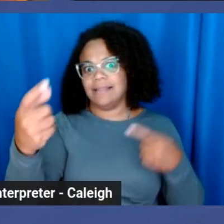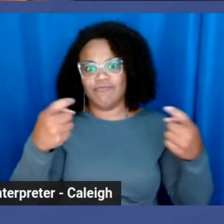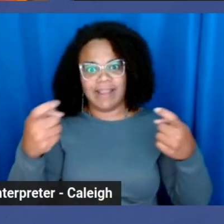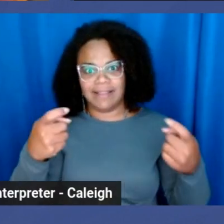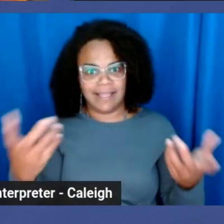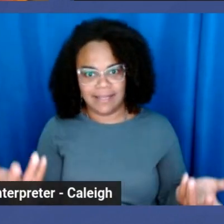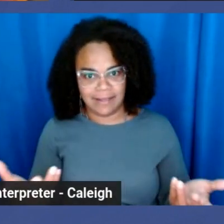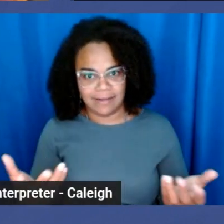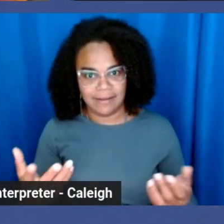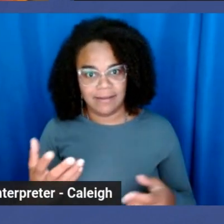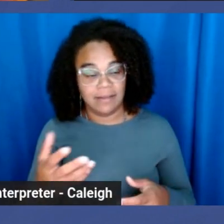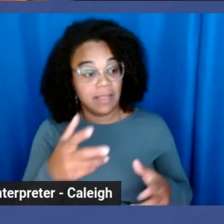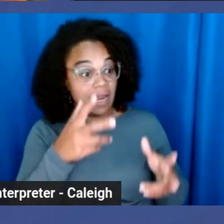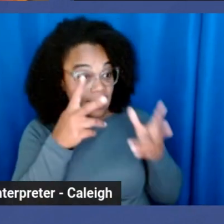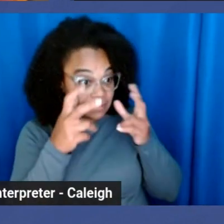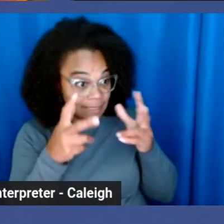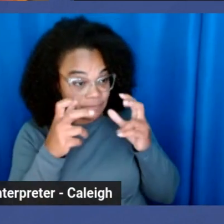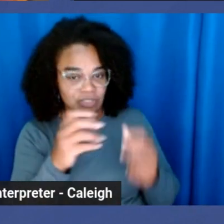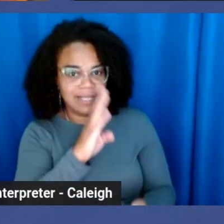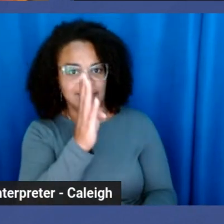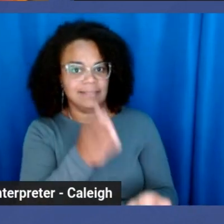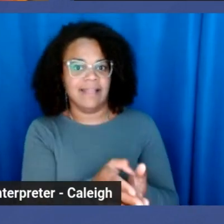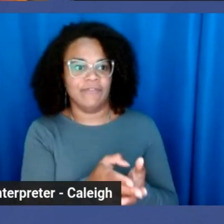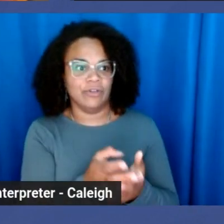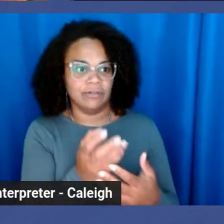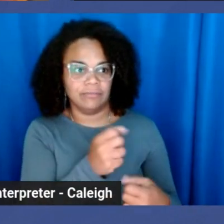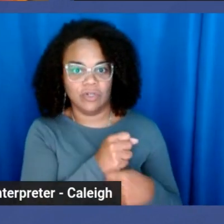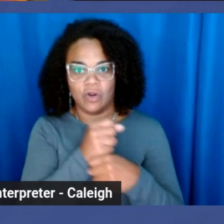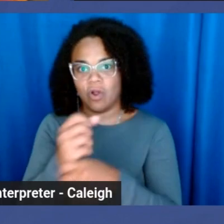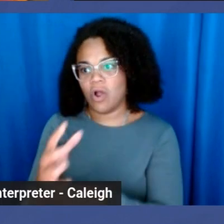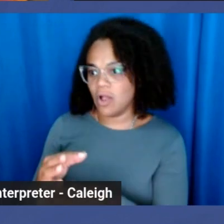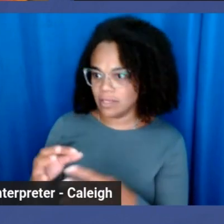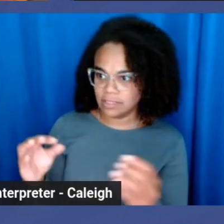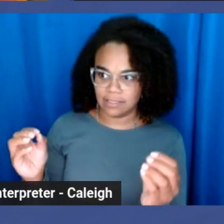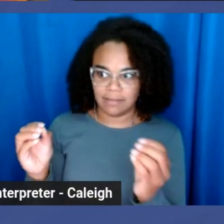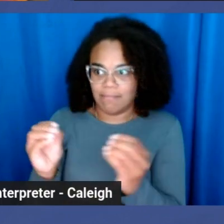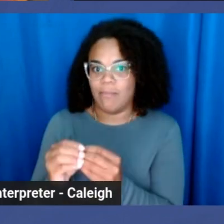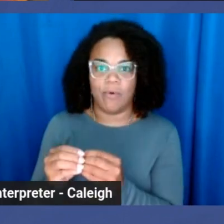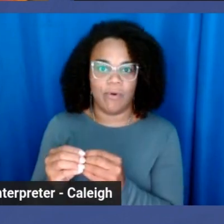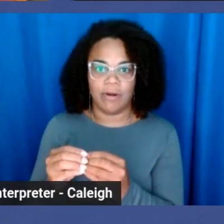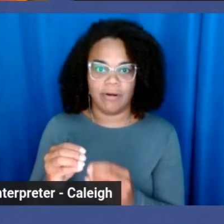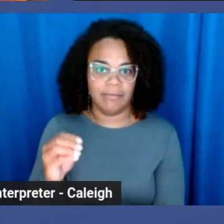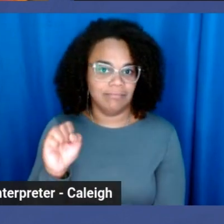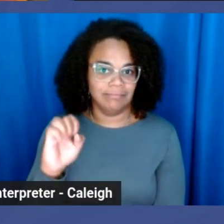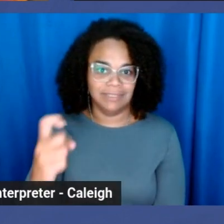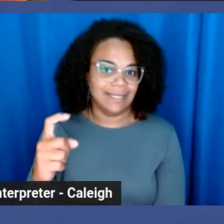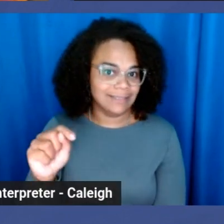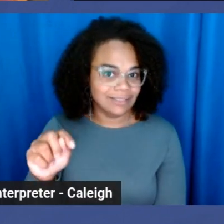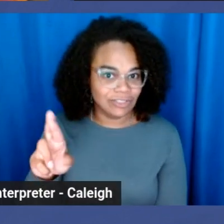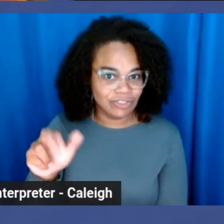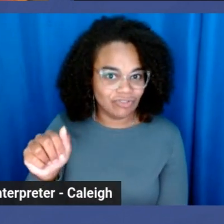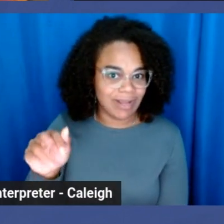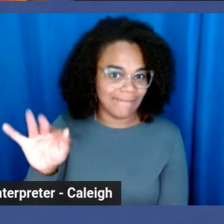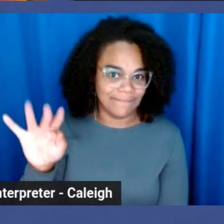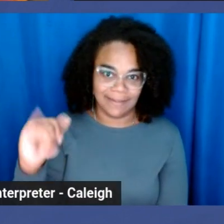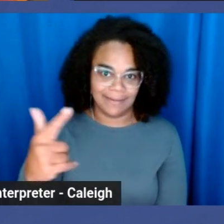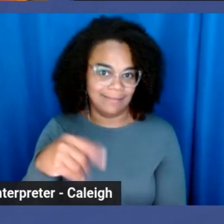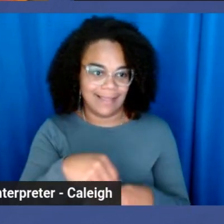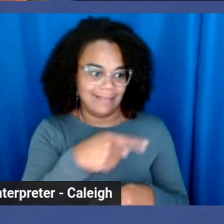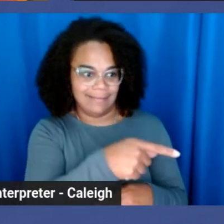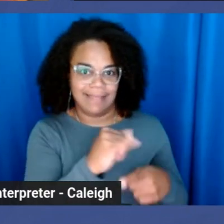been shown to create a higher incidence of sex trafficking in the adult entertainment